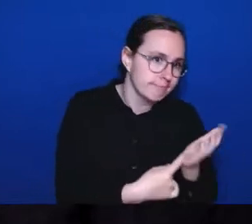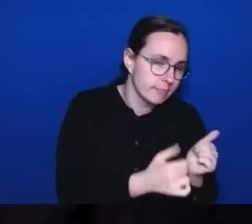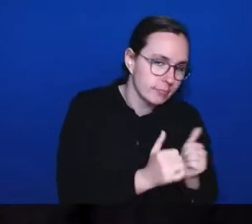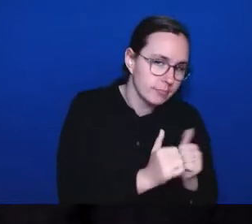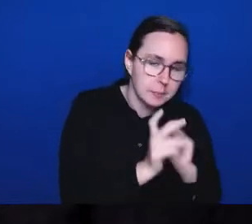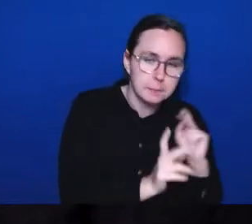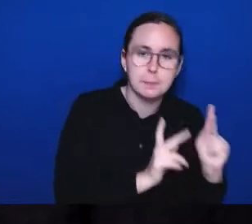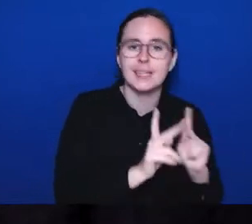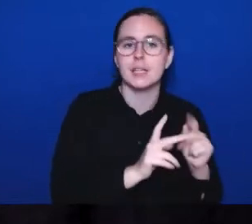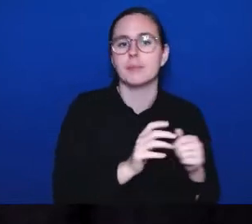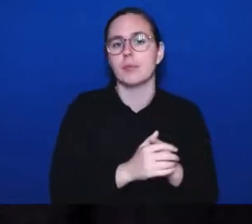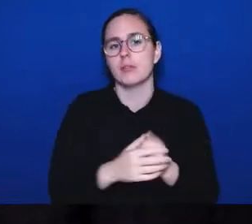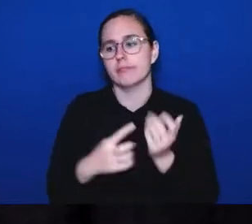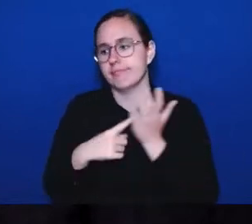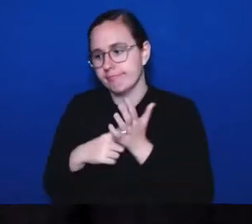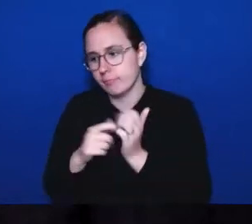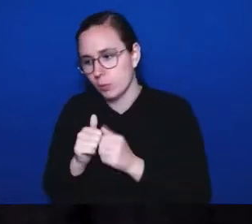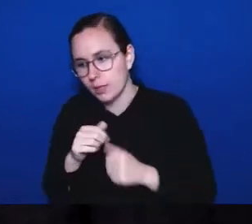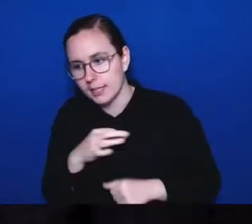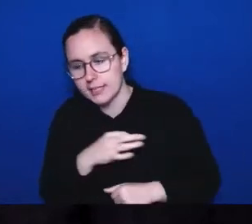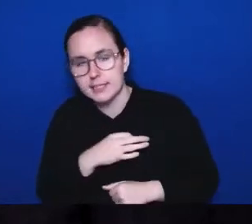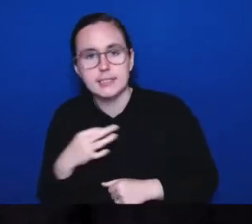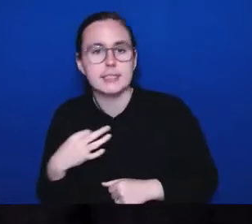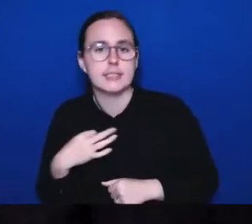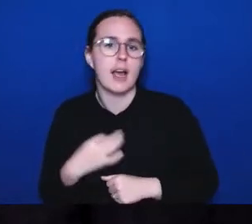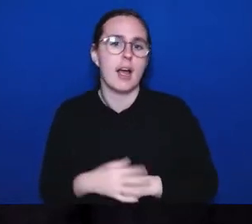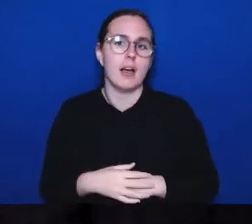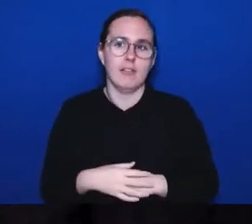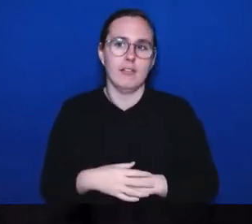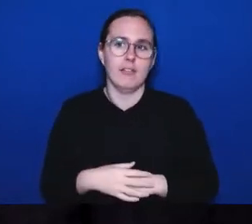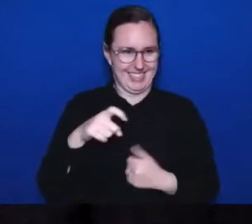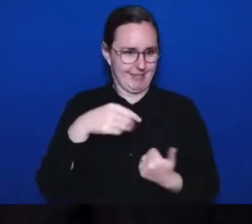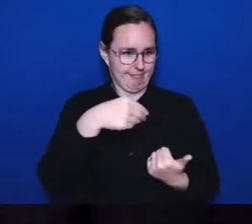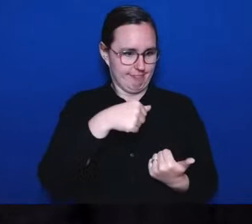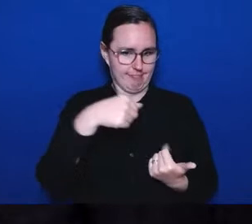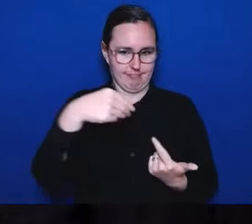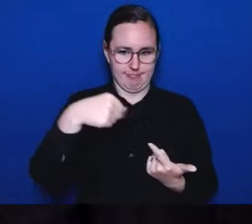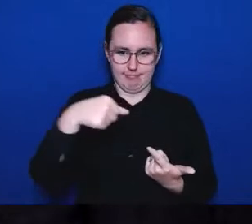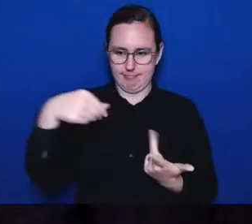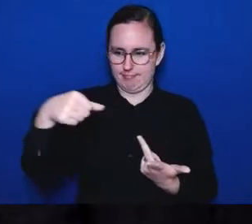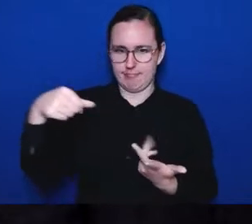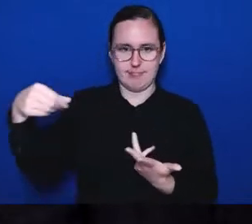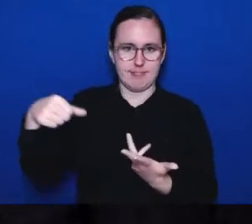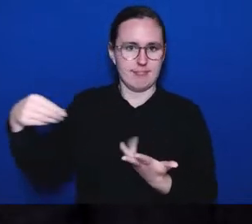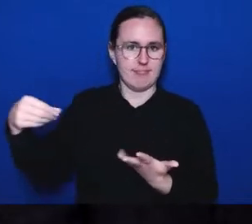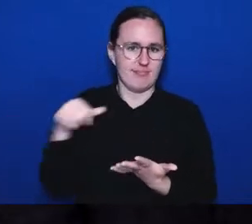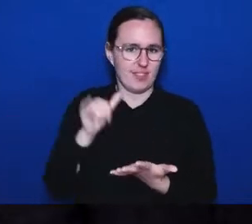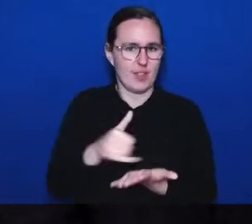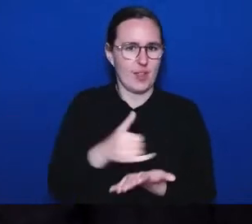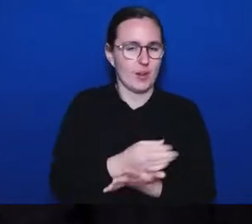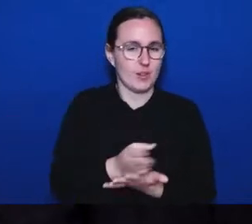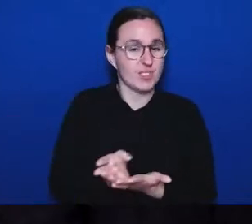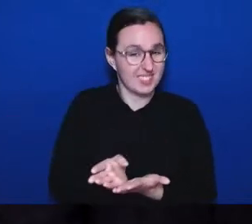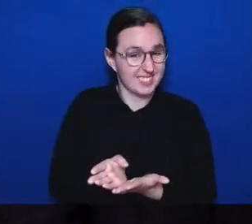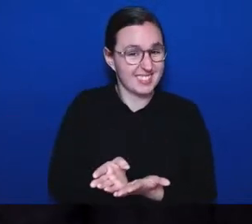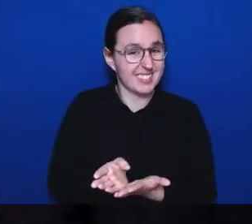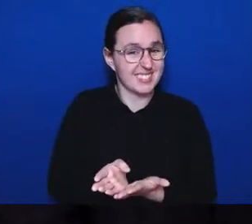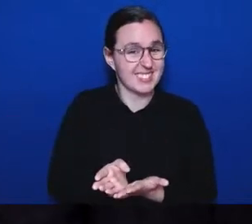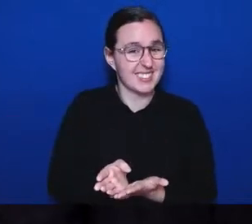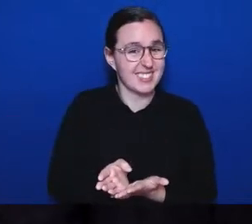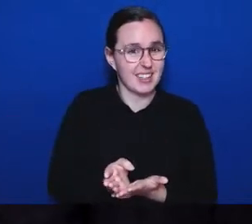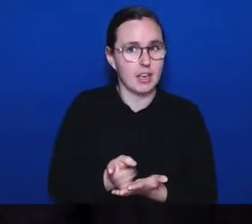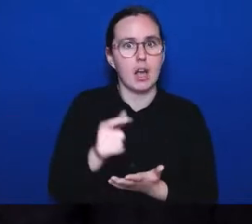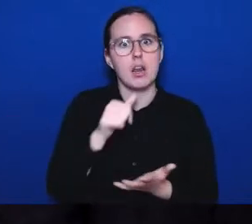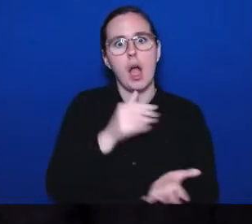be compensated from that, as opposed to doing it on the side of your desk or when you take it home later on in the evening. We're also noticing that